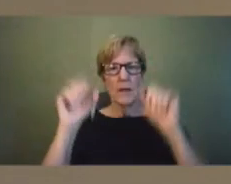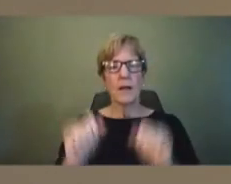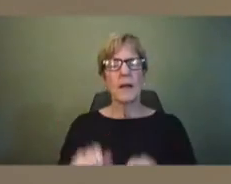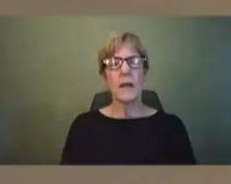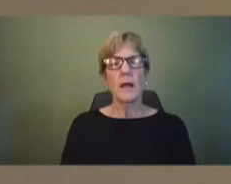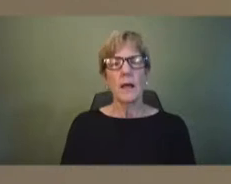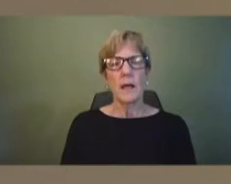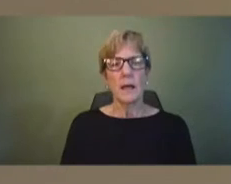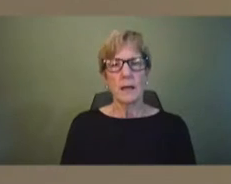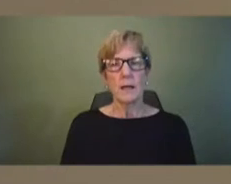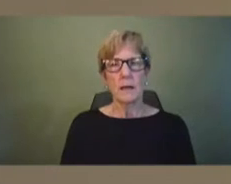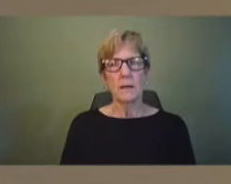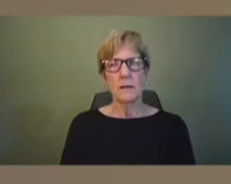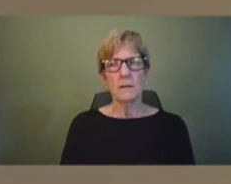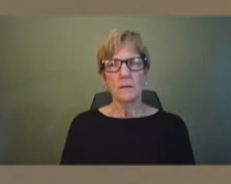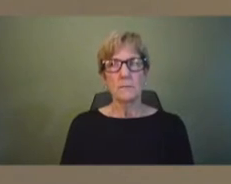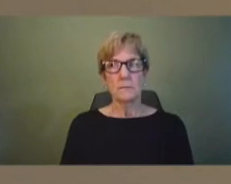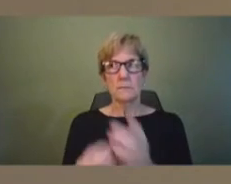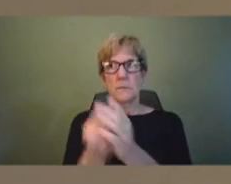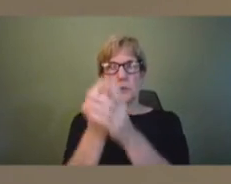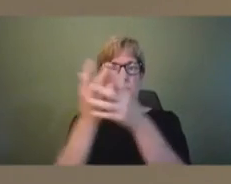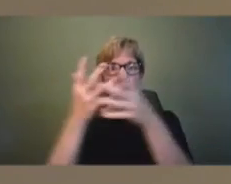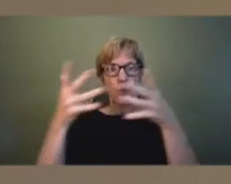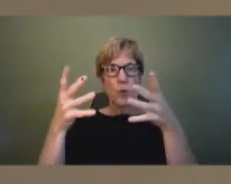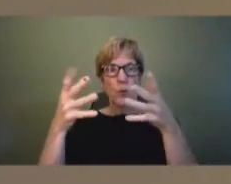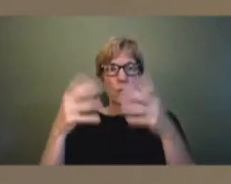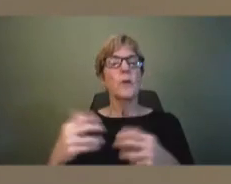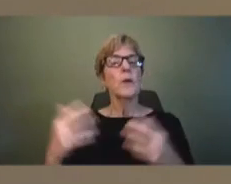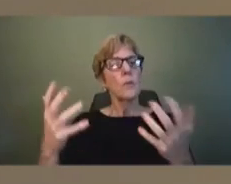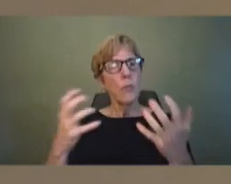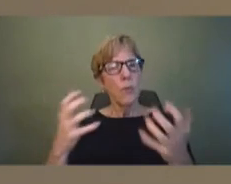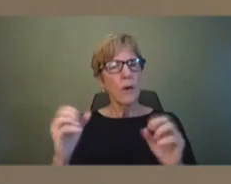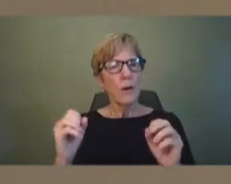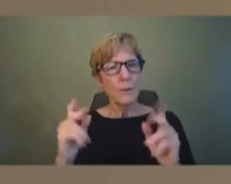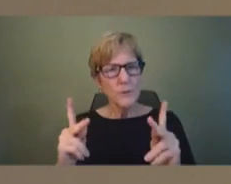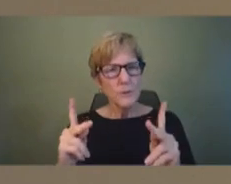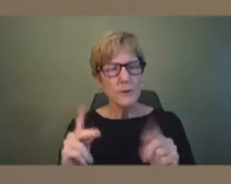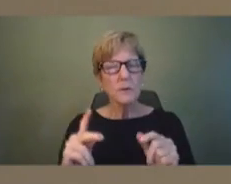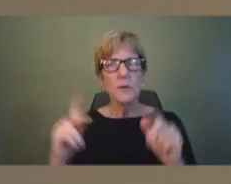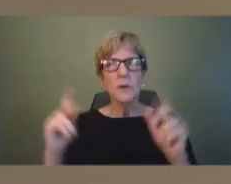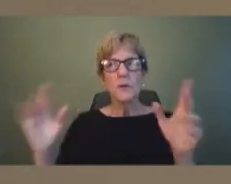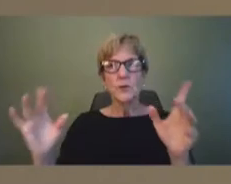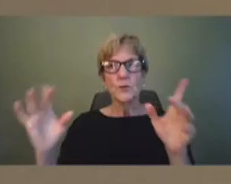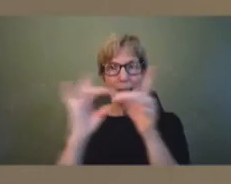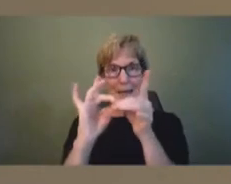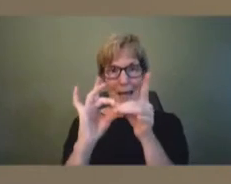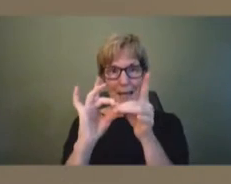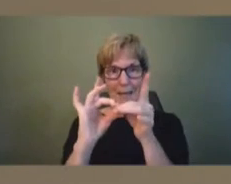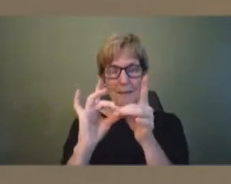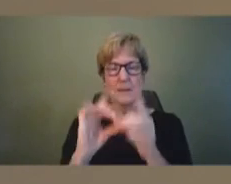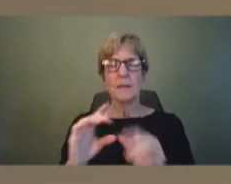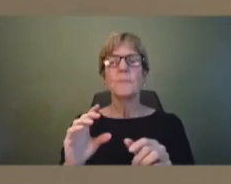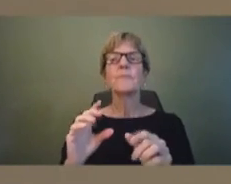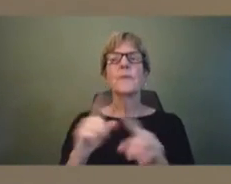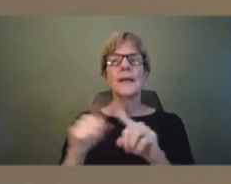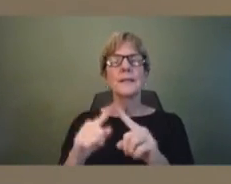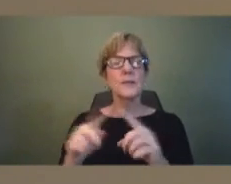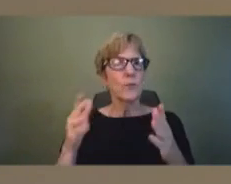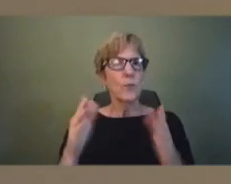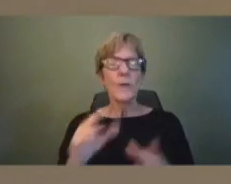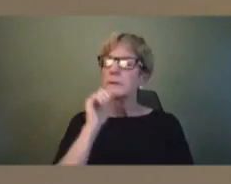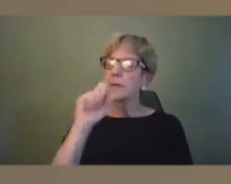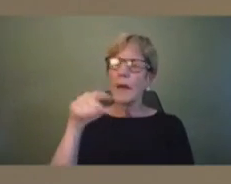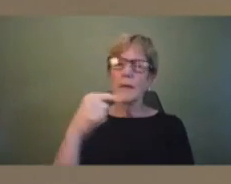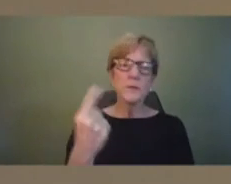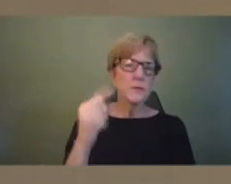growth happening so we want to take opportunities to be able to connect those in multimodal ways not just autoc Centric ways